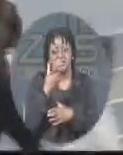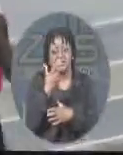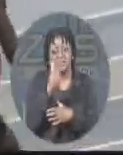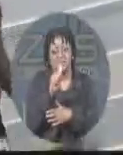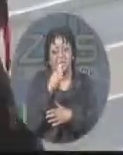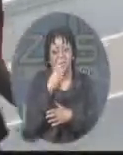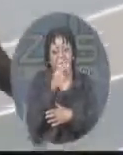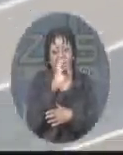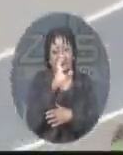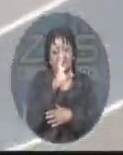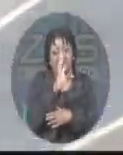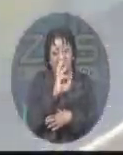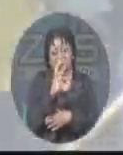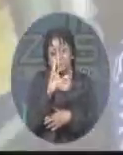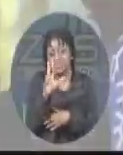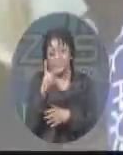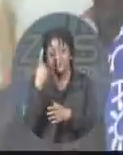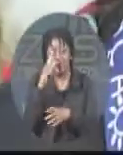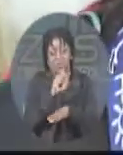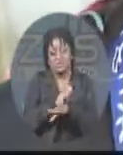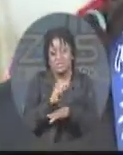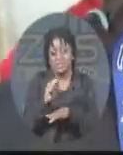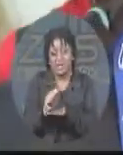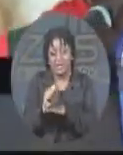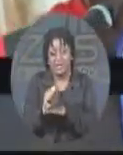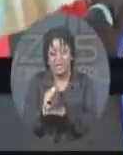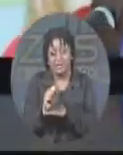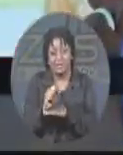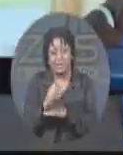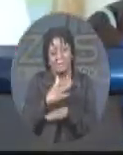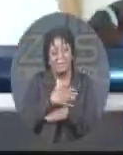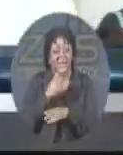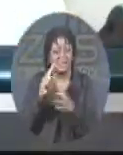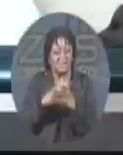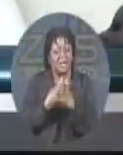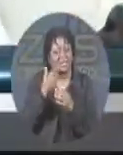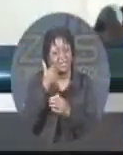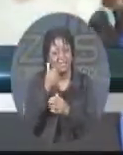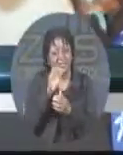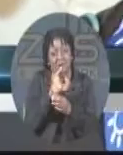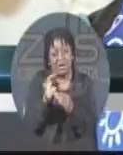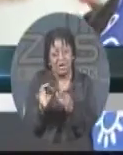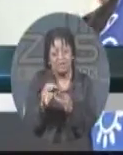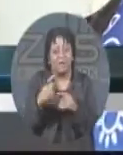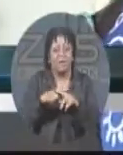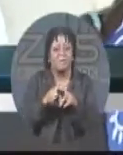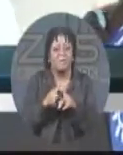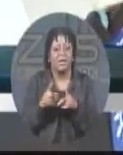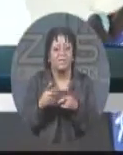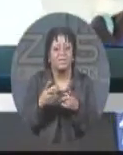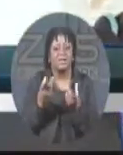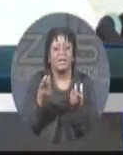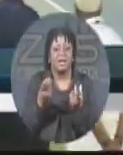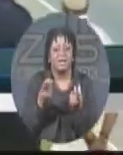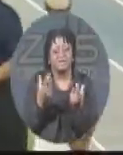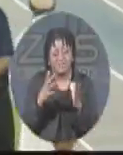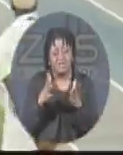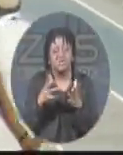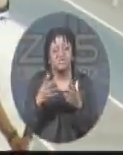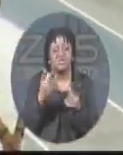for Trinidad. My start was a little bit off, but during the race, I did what my coach said to do, and I executed and finished the